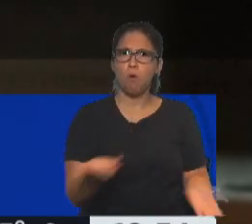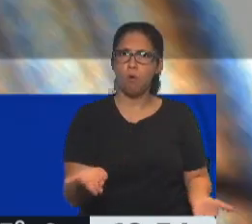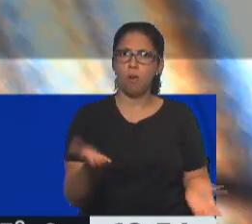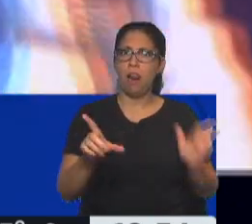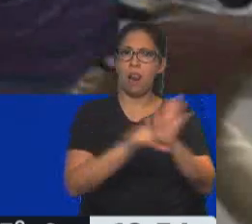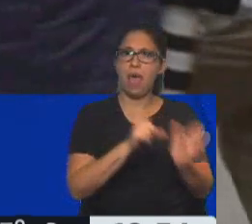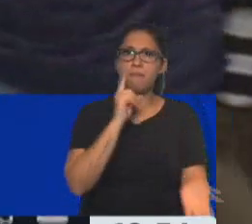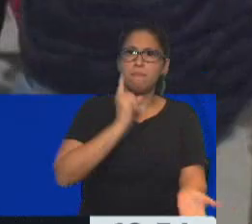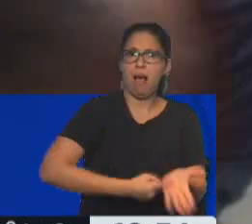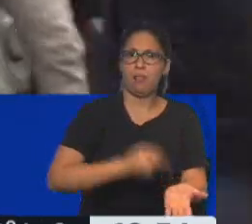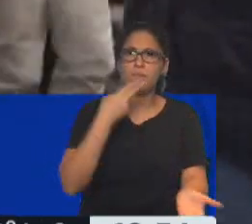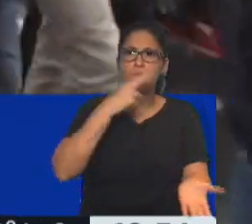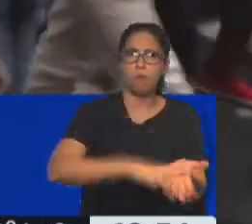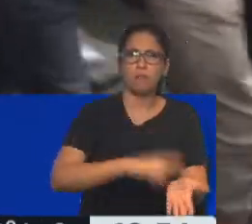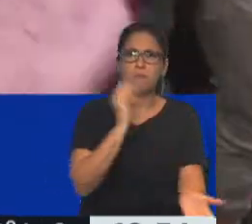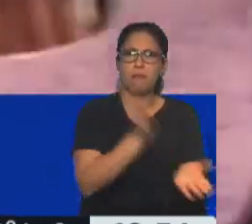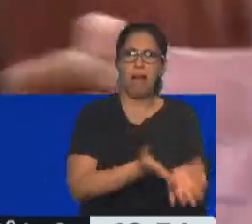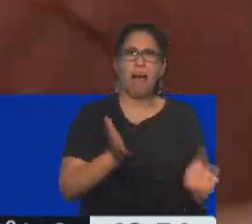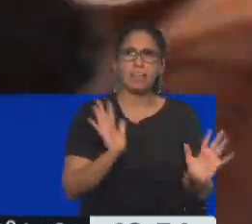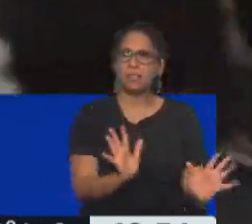stuff like that.